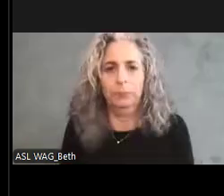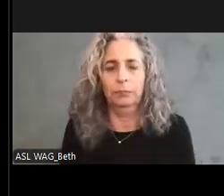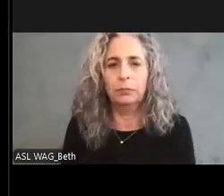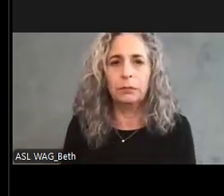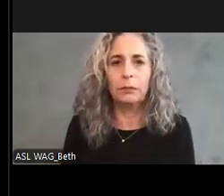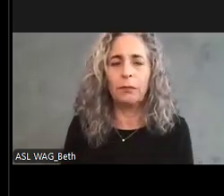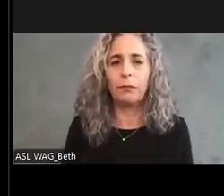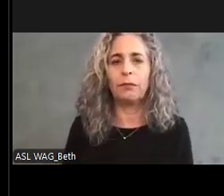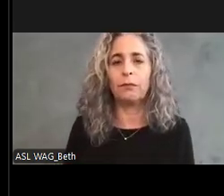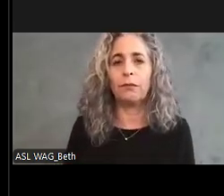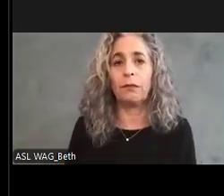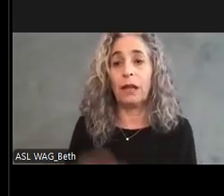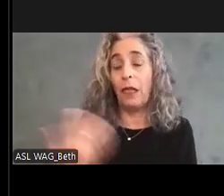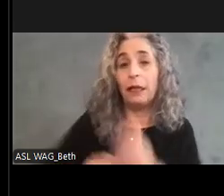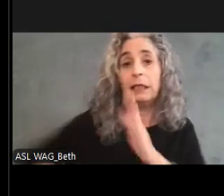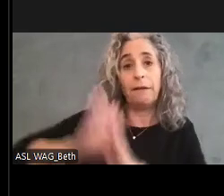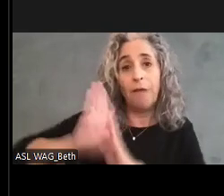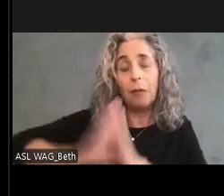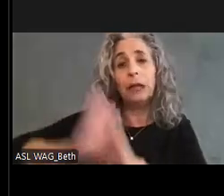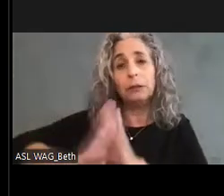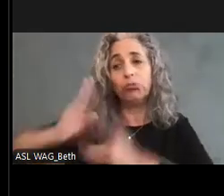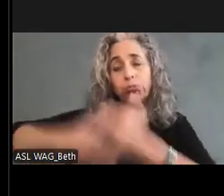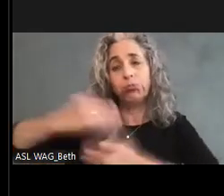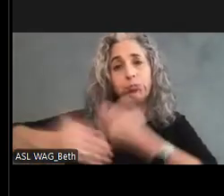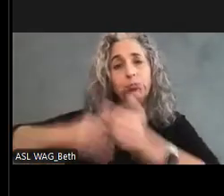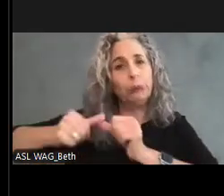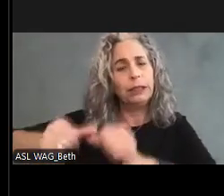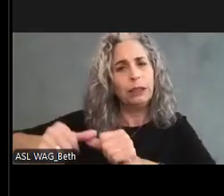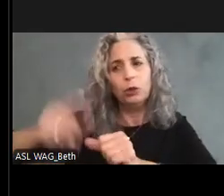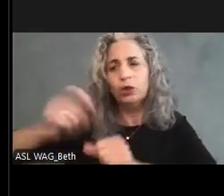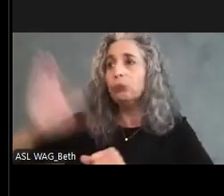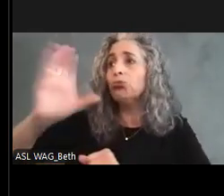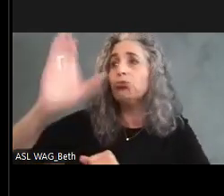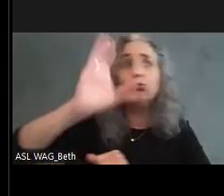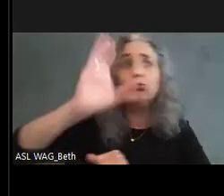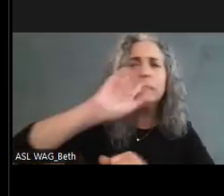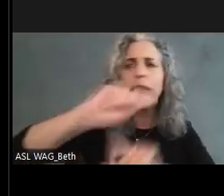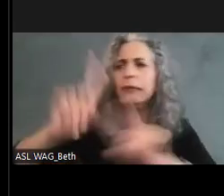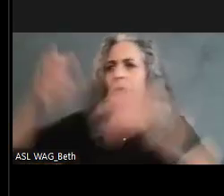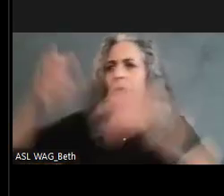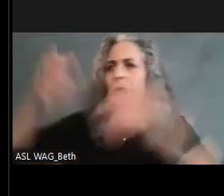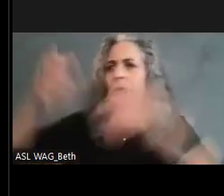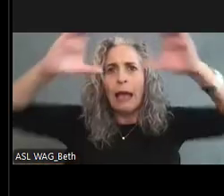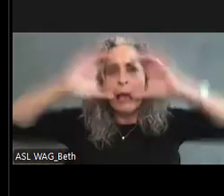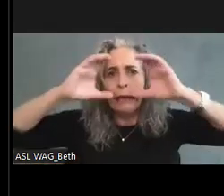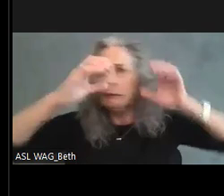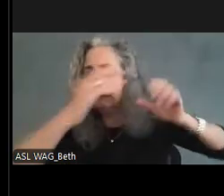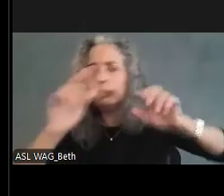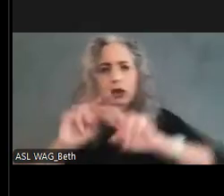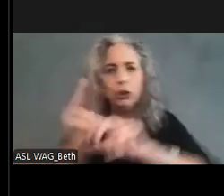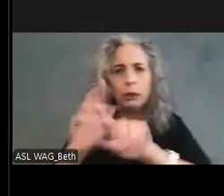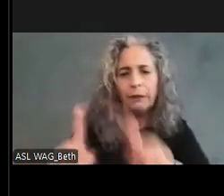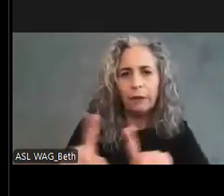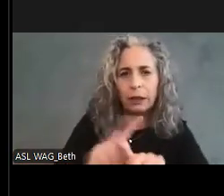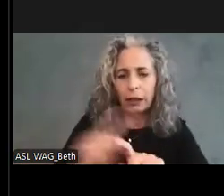So as the development of AR continues, we really should be exploring various headsets for different uses. For example, going back to the idea